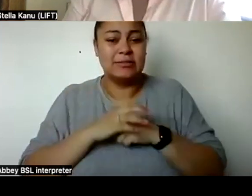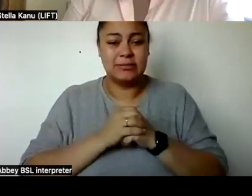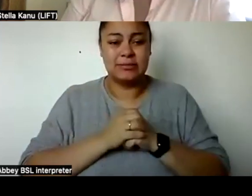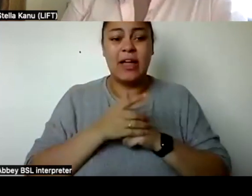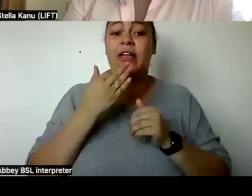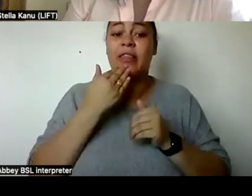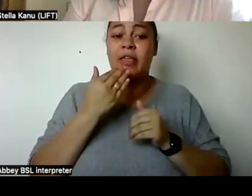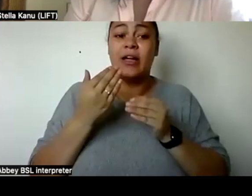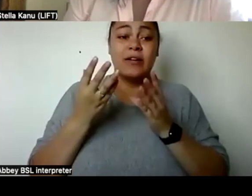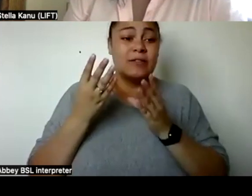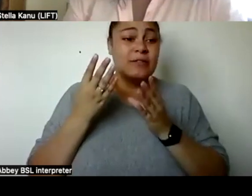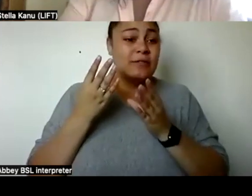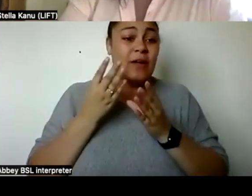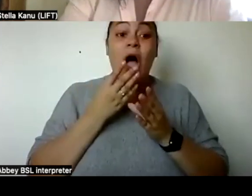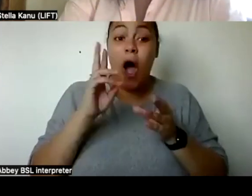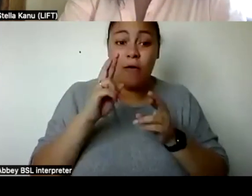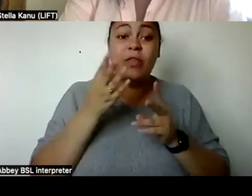listening.